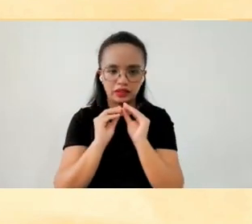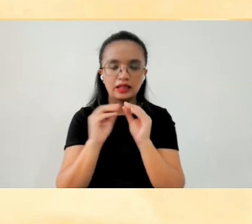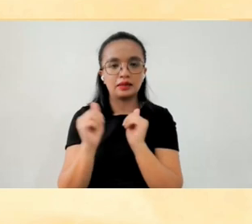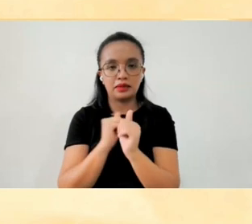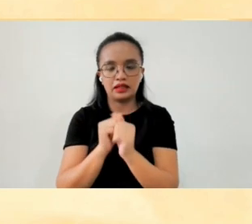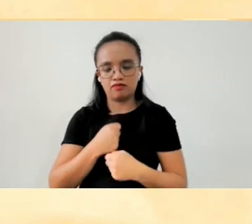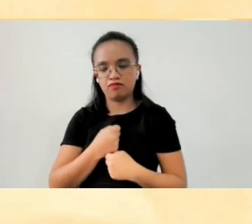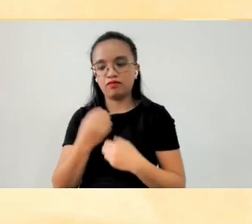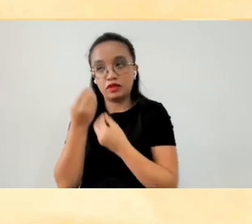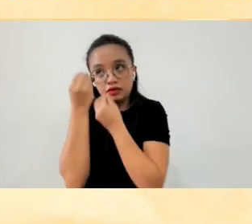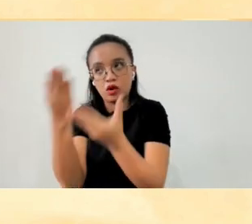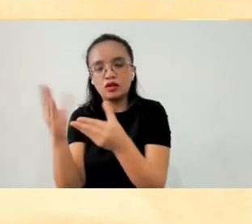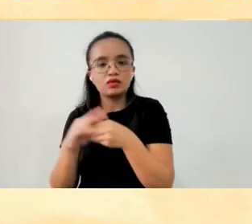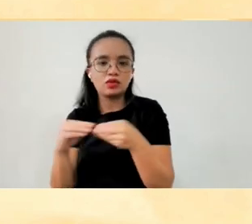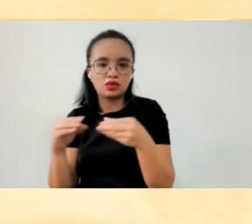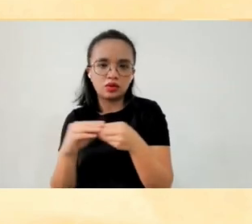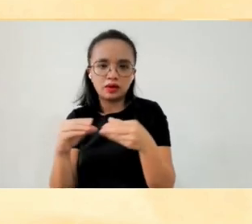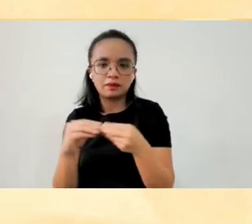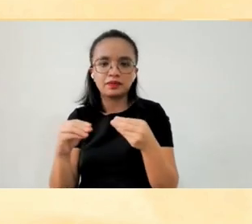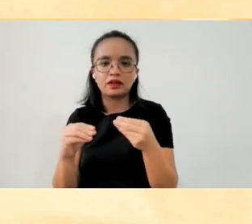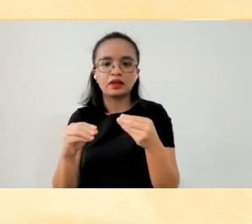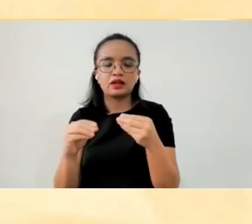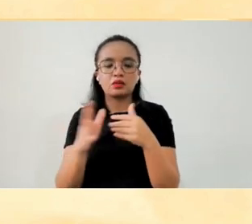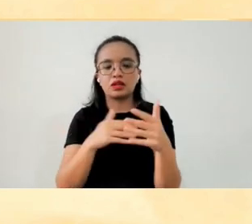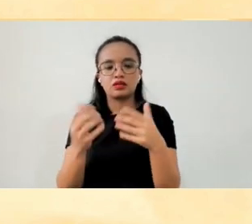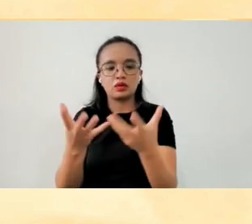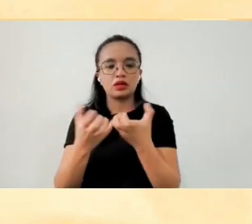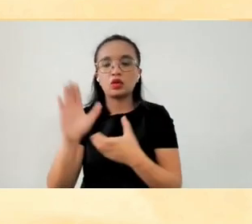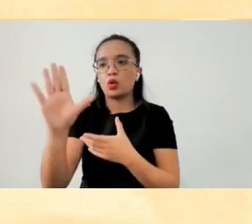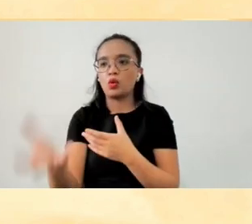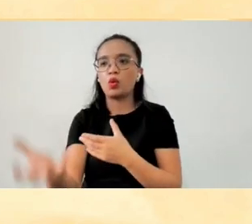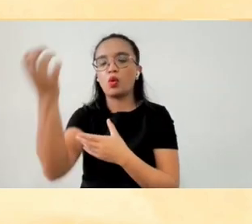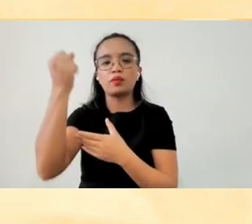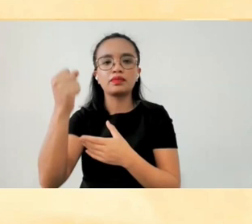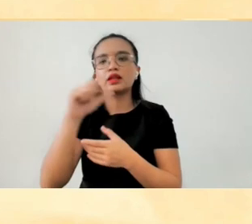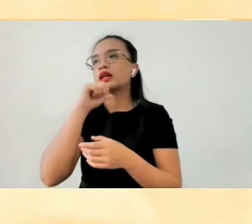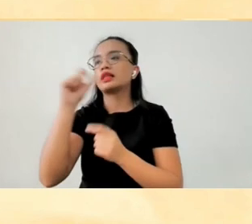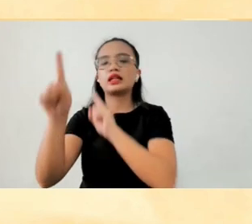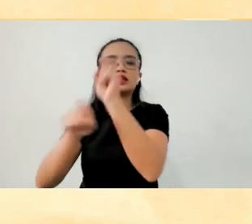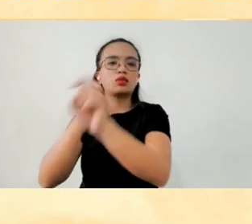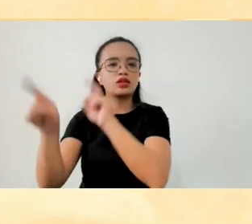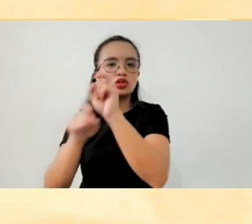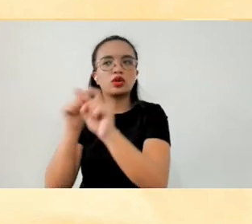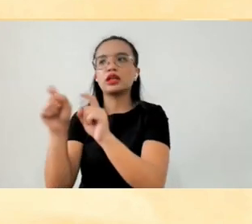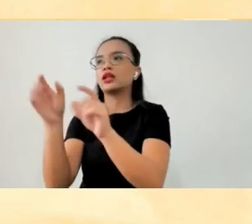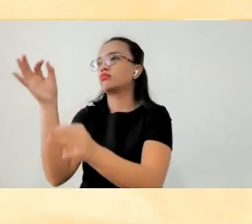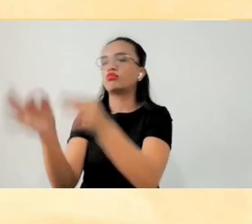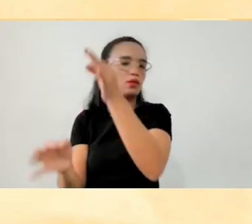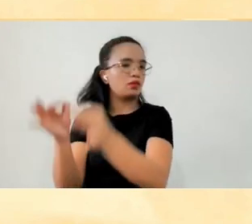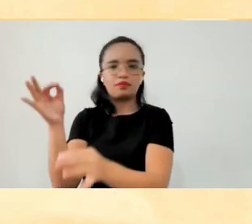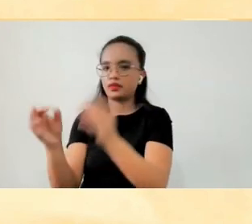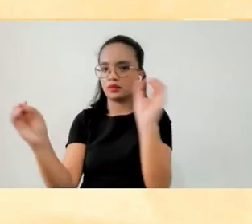story in the way you want it, with your own words, without being questioned and without being judged. That's very,